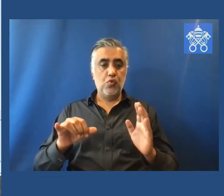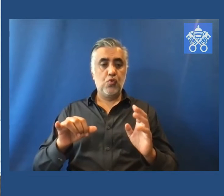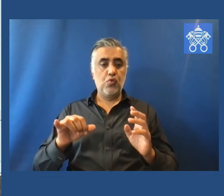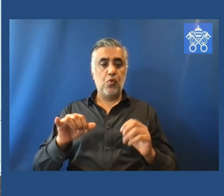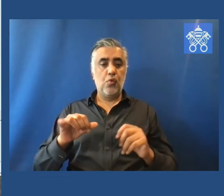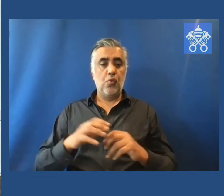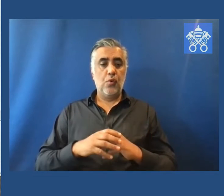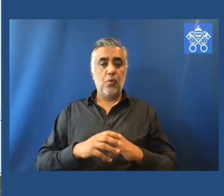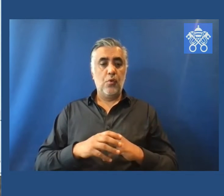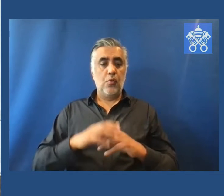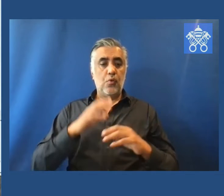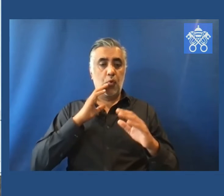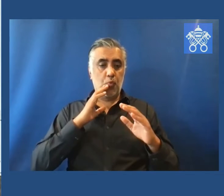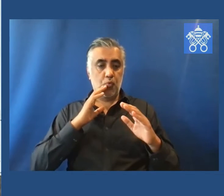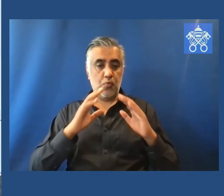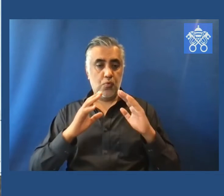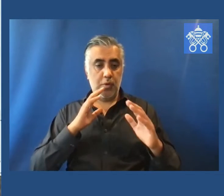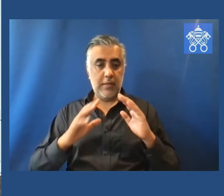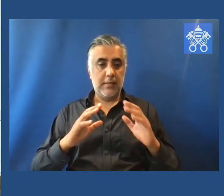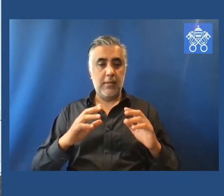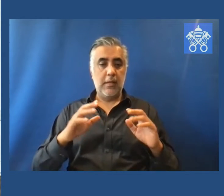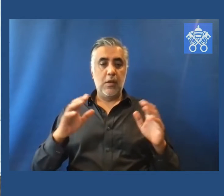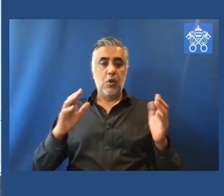officially recognized, not other ones. Also,